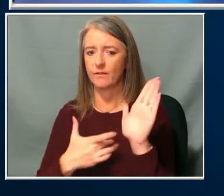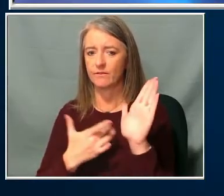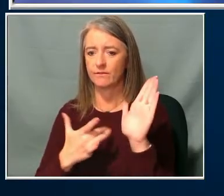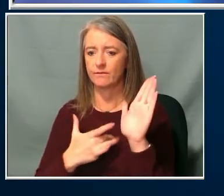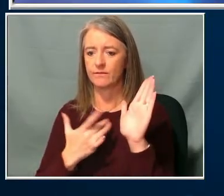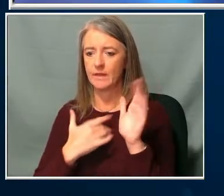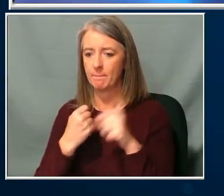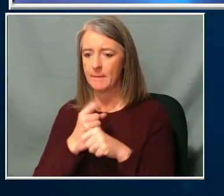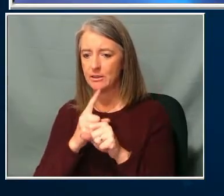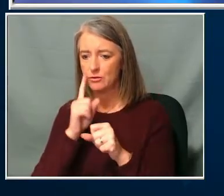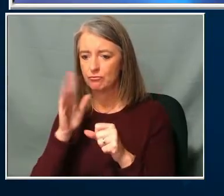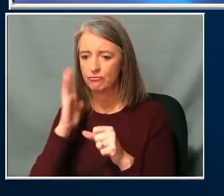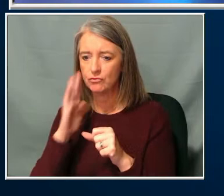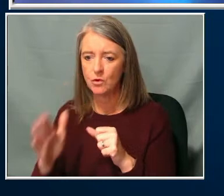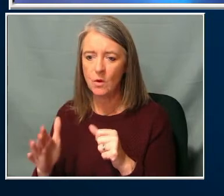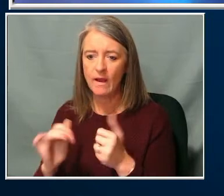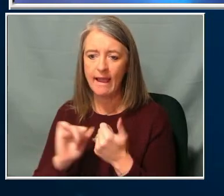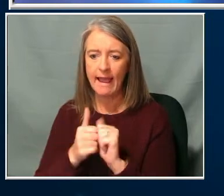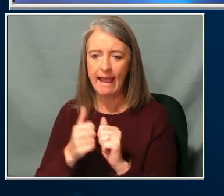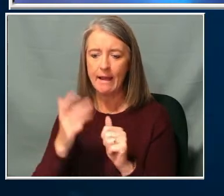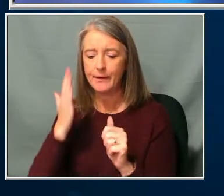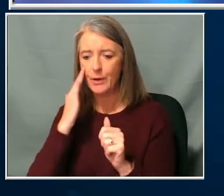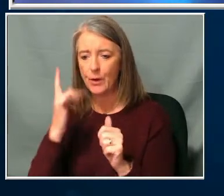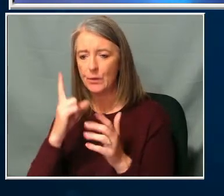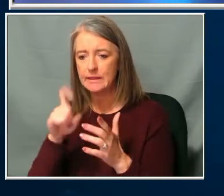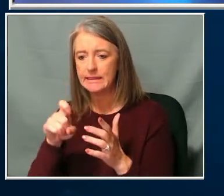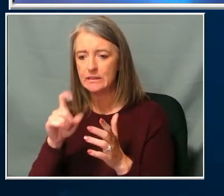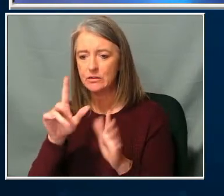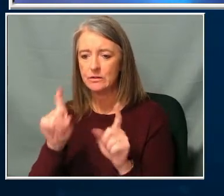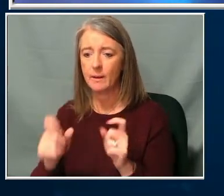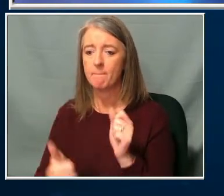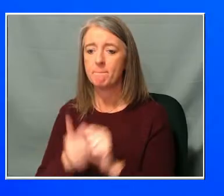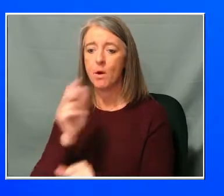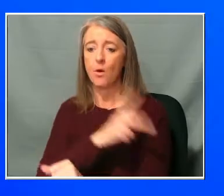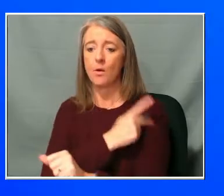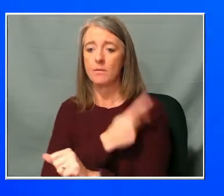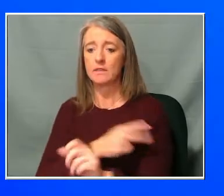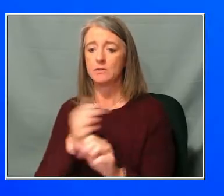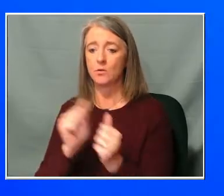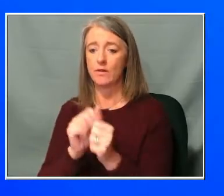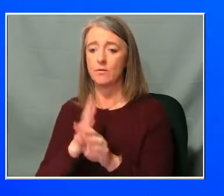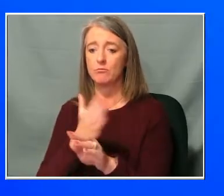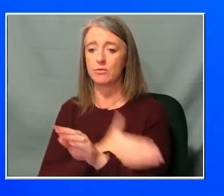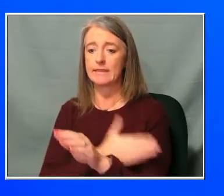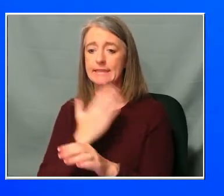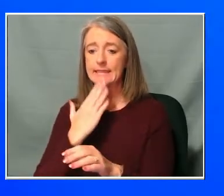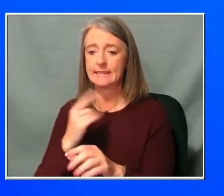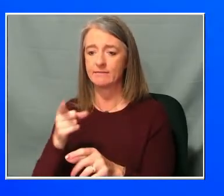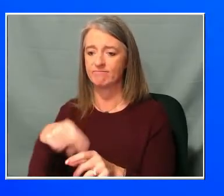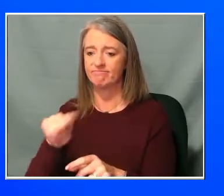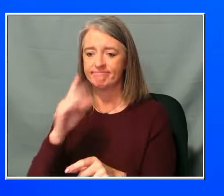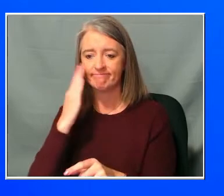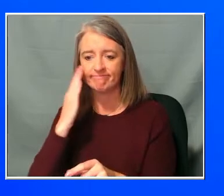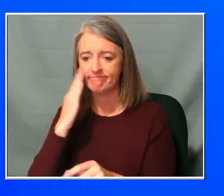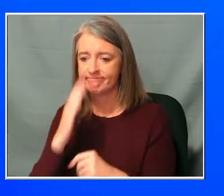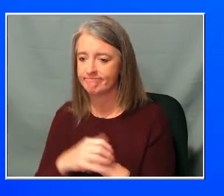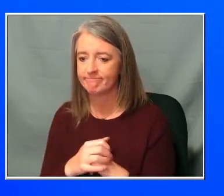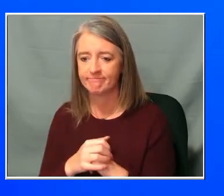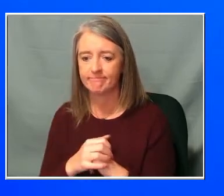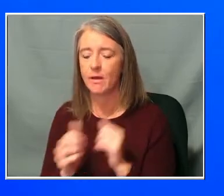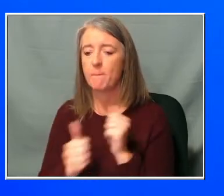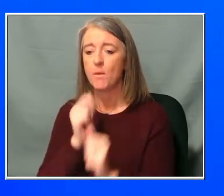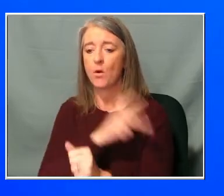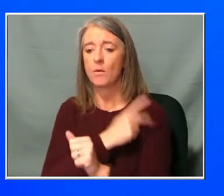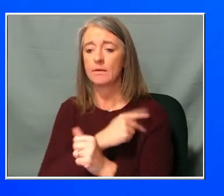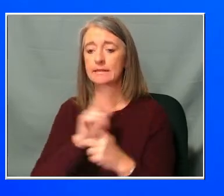make you prompt you to go get a test like that? Great question. Most patients with prediabetes don't know that they have diabetes. Most patients with type